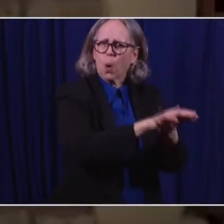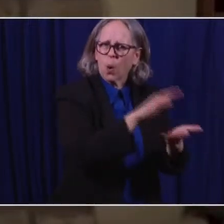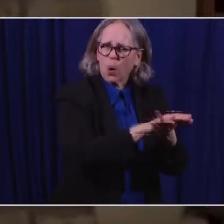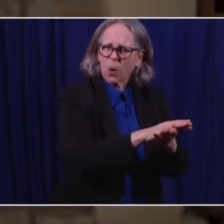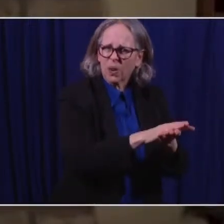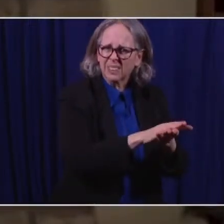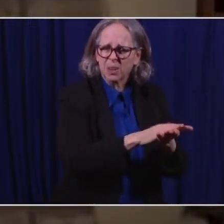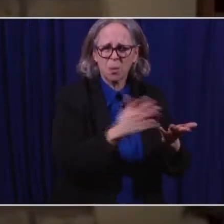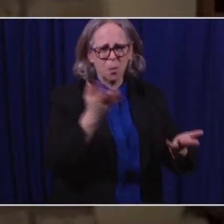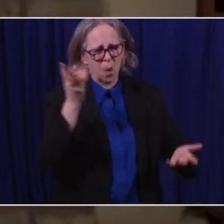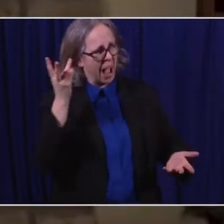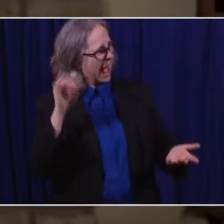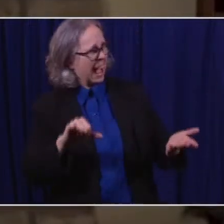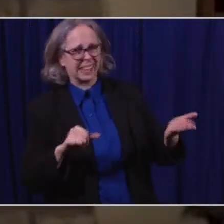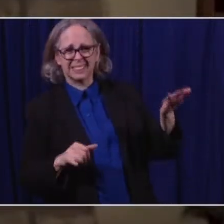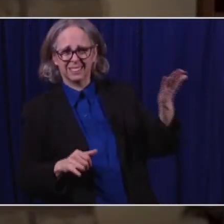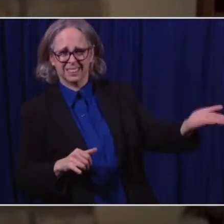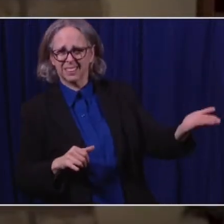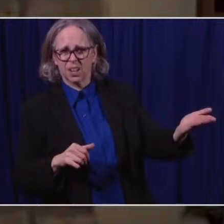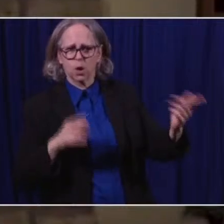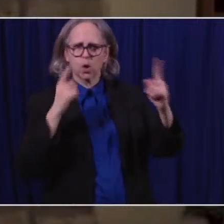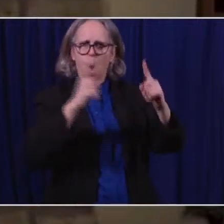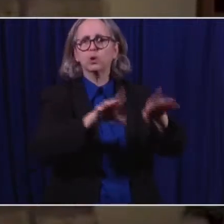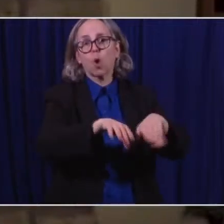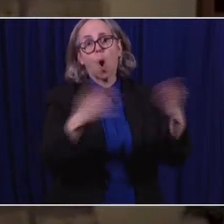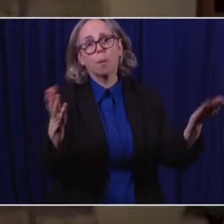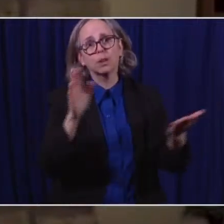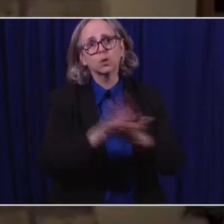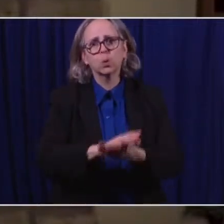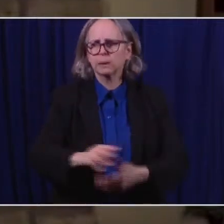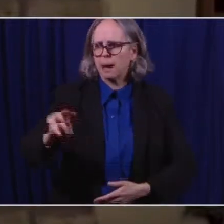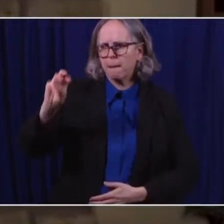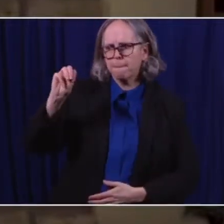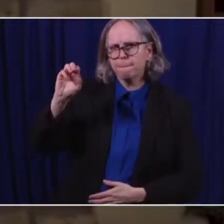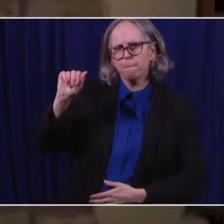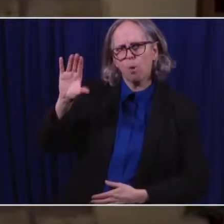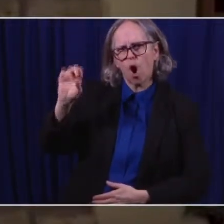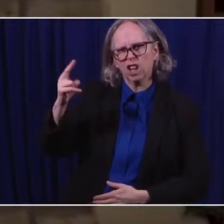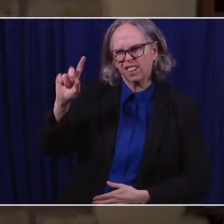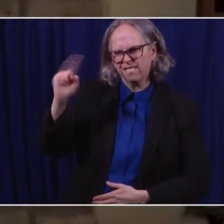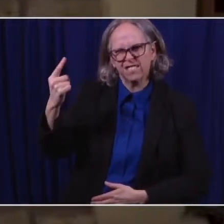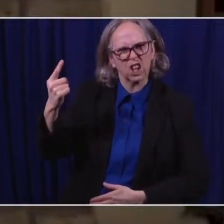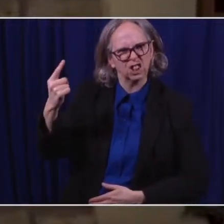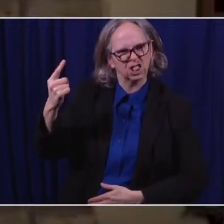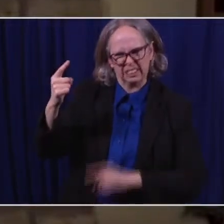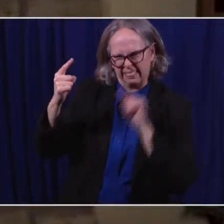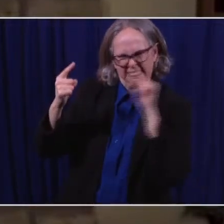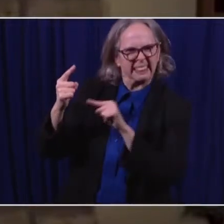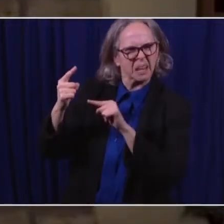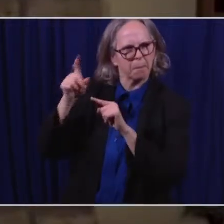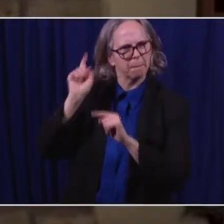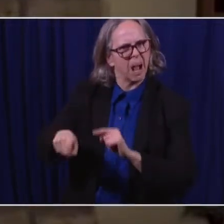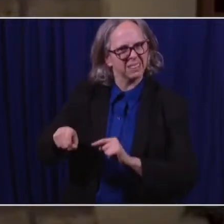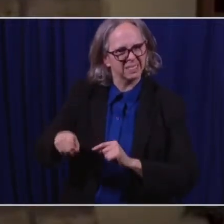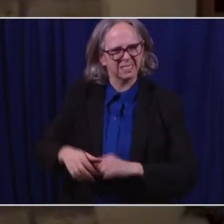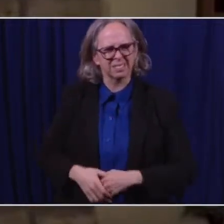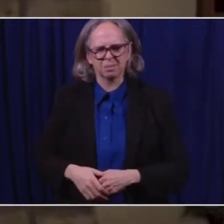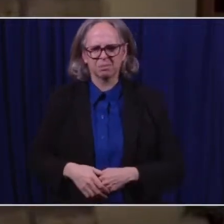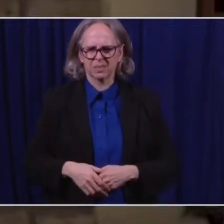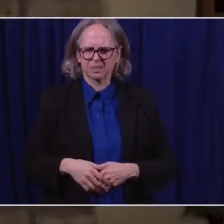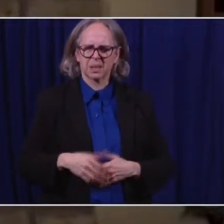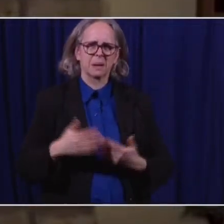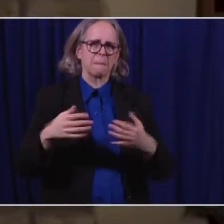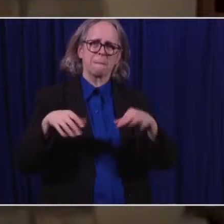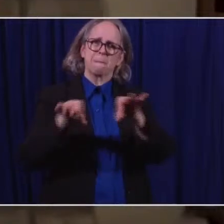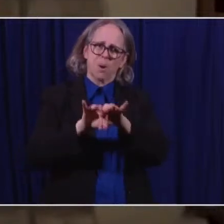Ohio back in school by March 1. Why? Because we know that some kids don't do very well remotely.